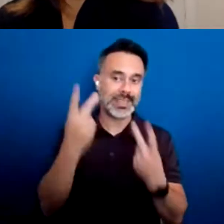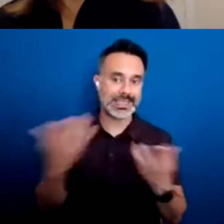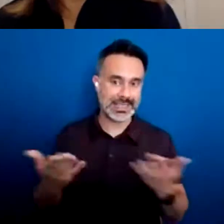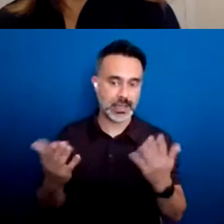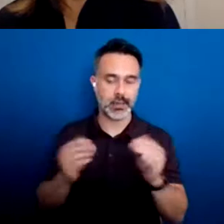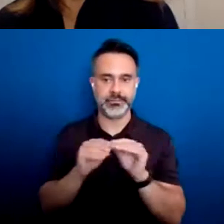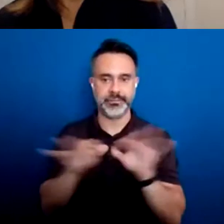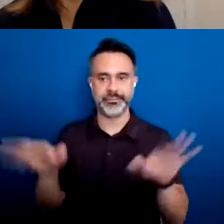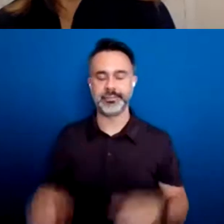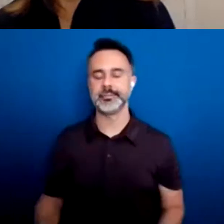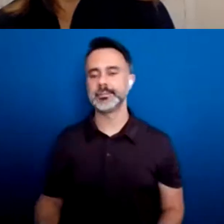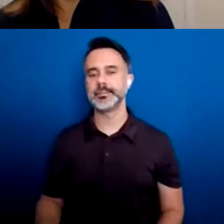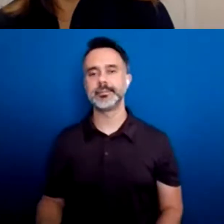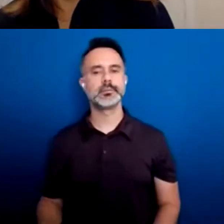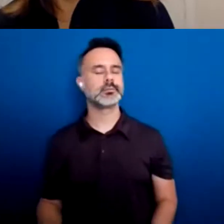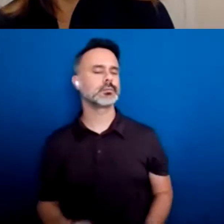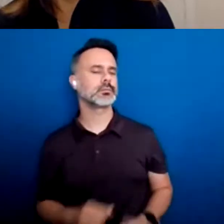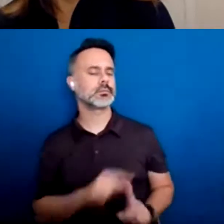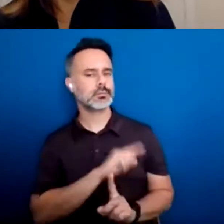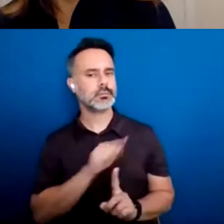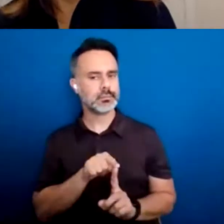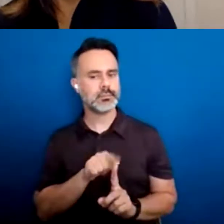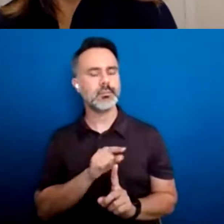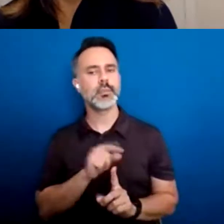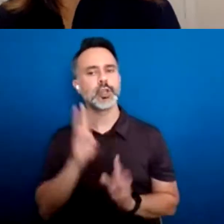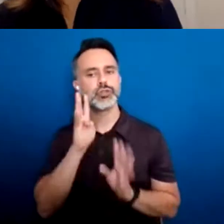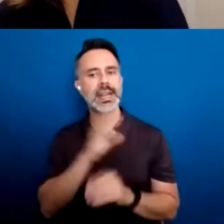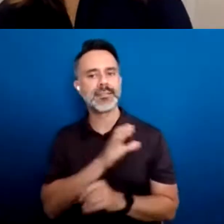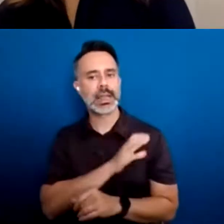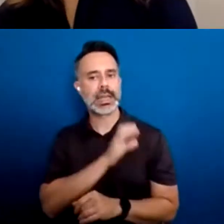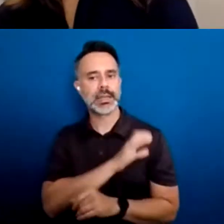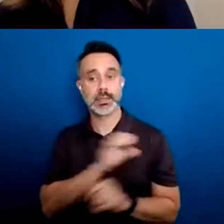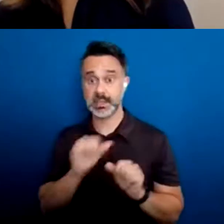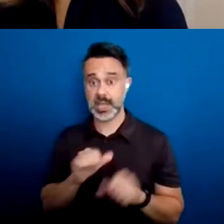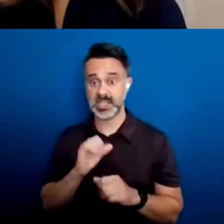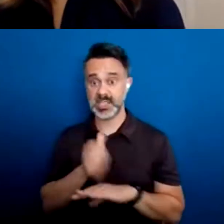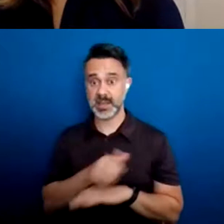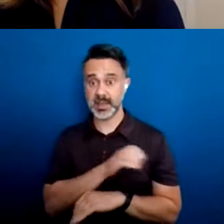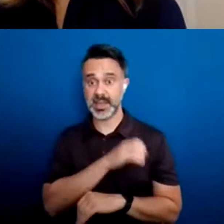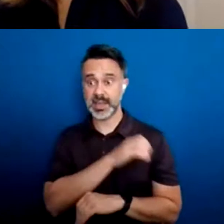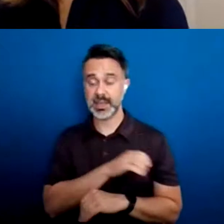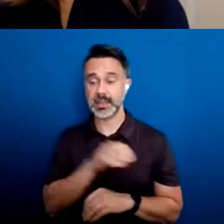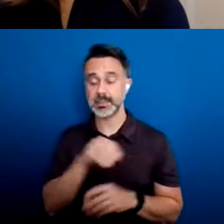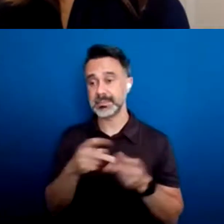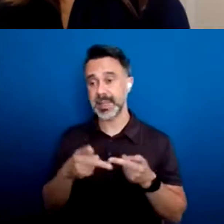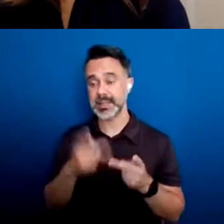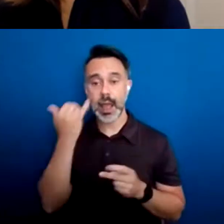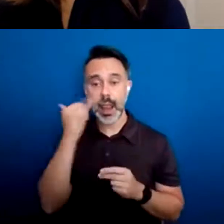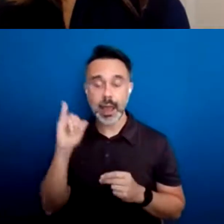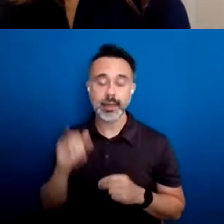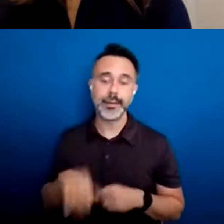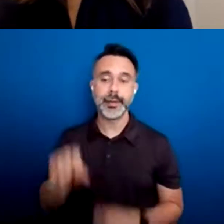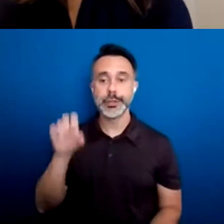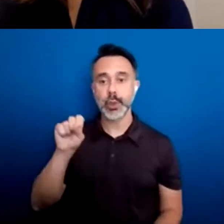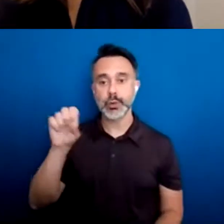Going back to the creative clinics, are we able to set up clinics at places like the Social Security office or the DMV?